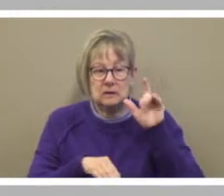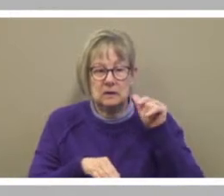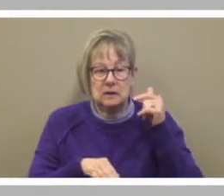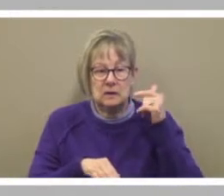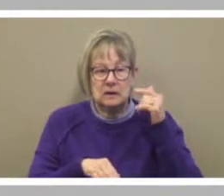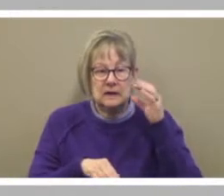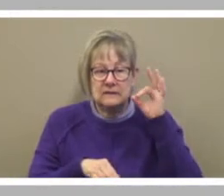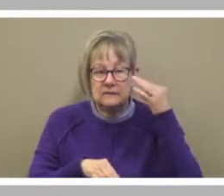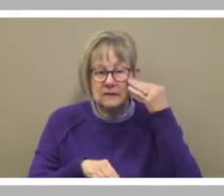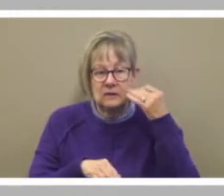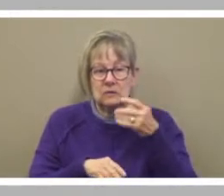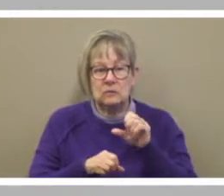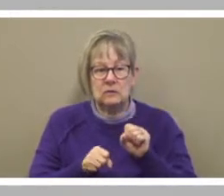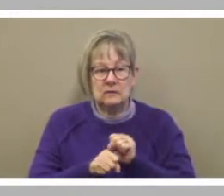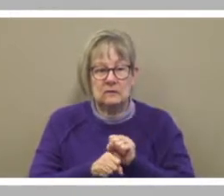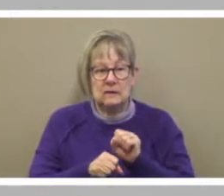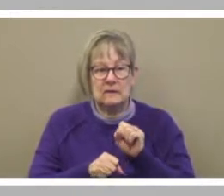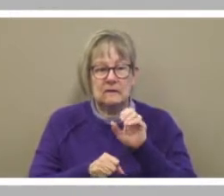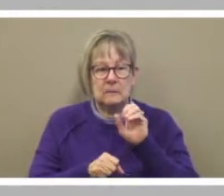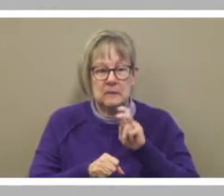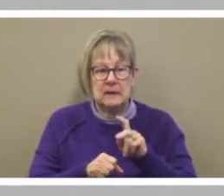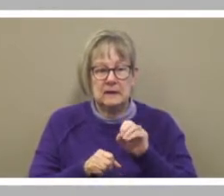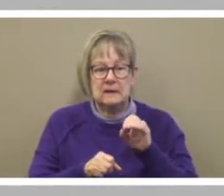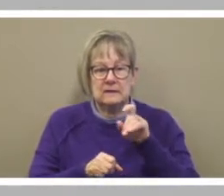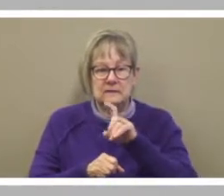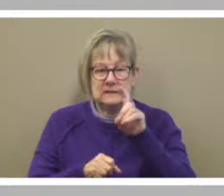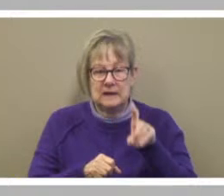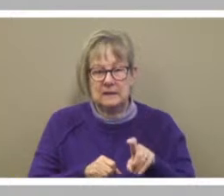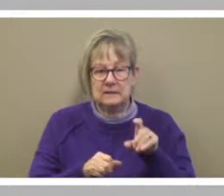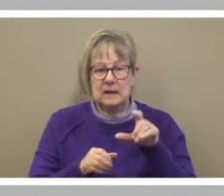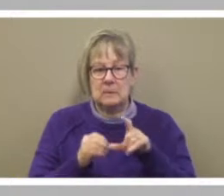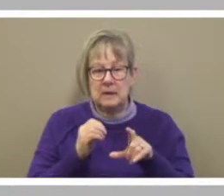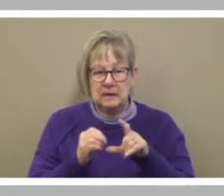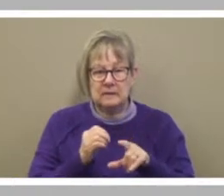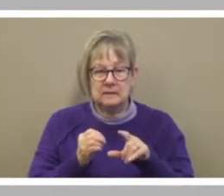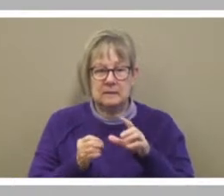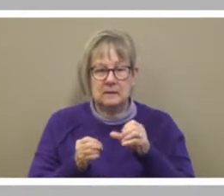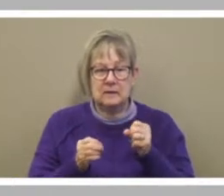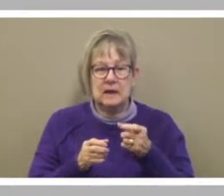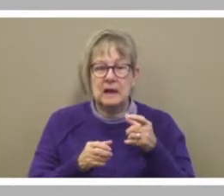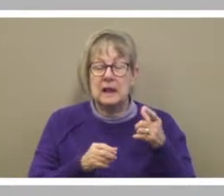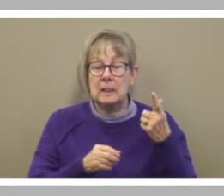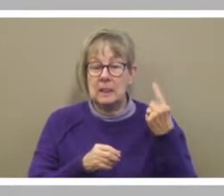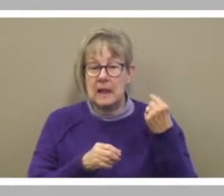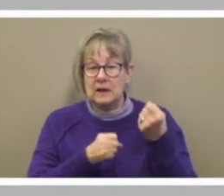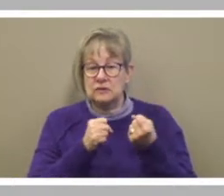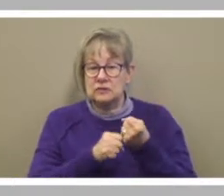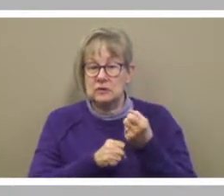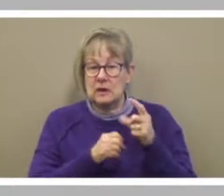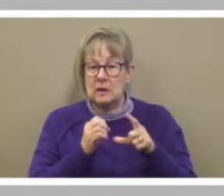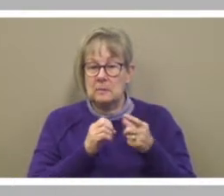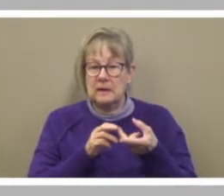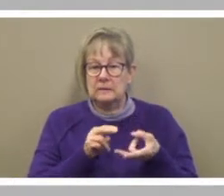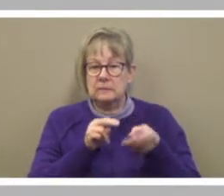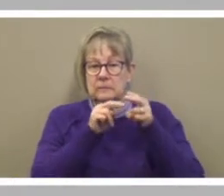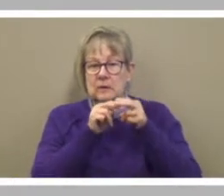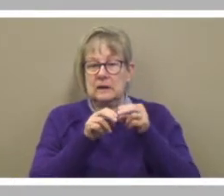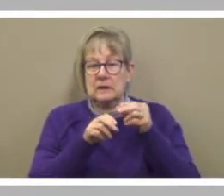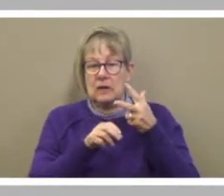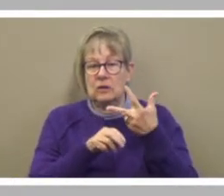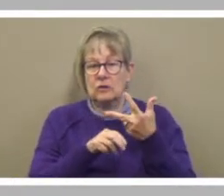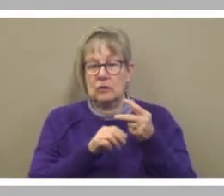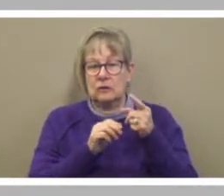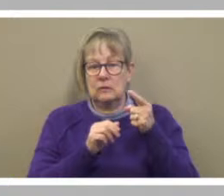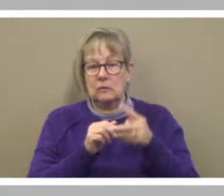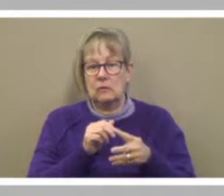their Metropolitan Business Cycle Index, El Paso actually rebounded in the third quarter of last year, indicating that we continue to weather